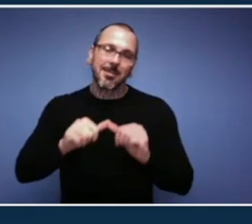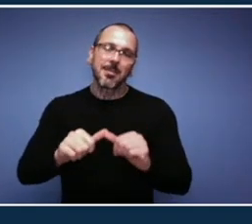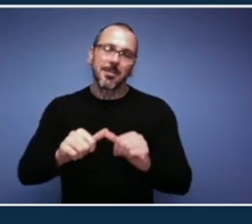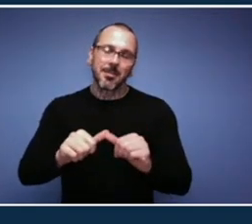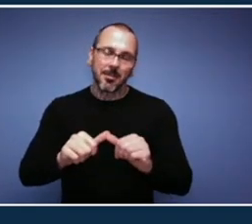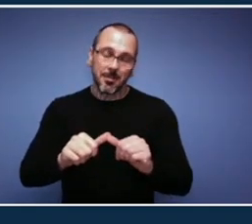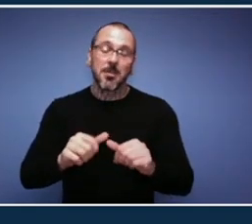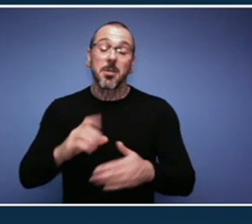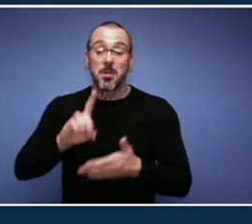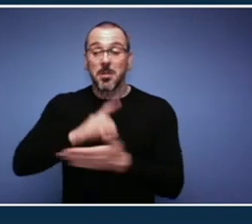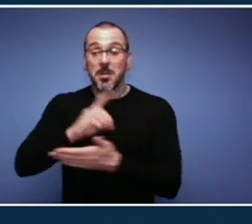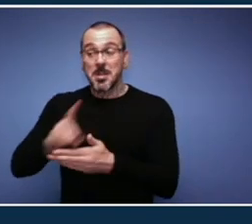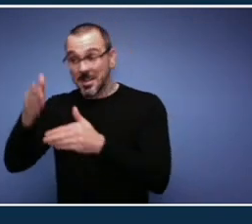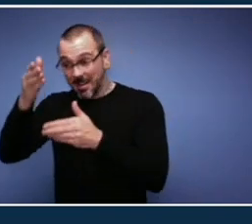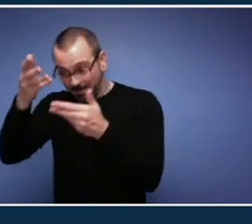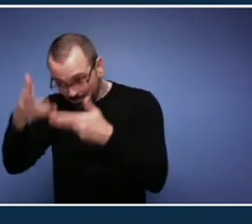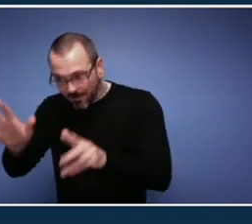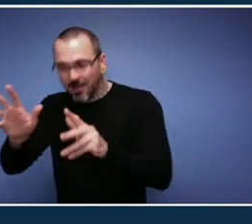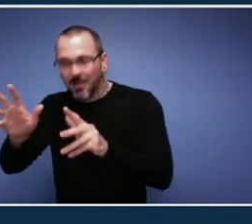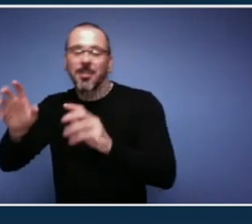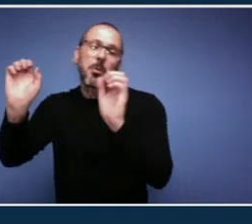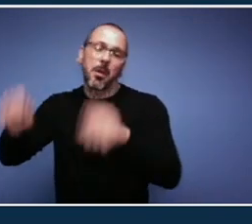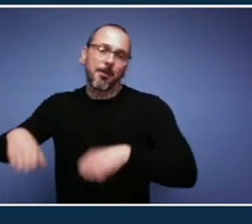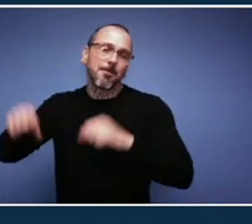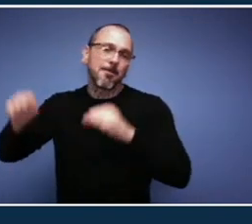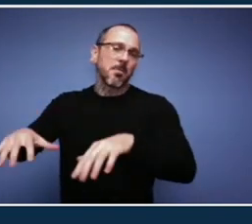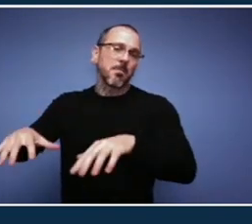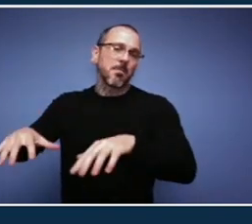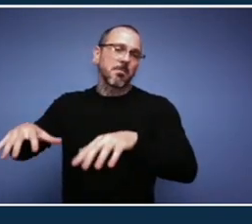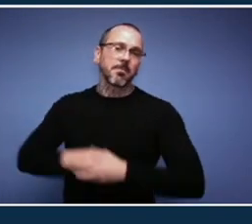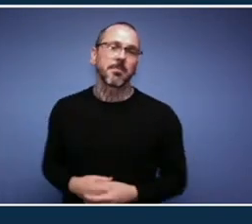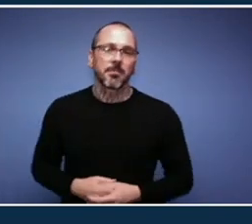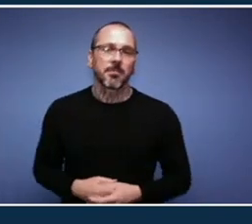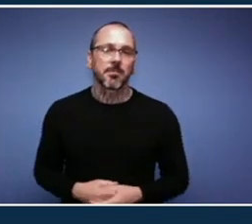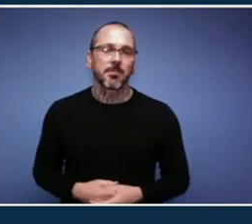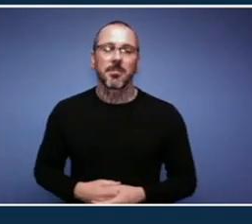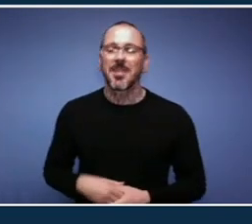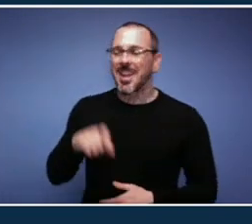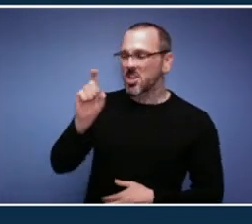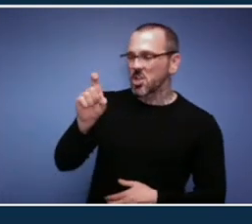Which is supposed to be in 2028. Yeah. But,